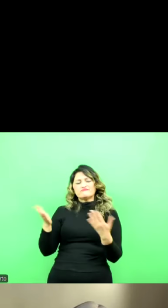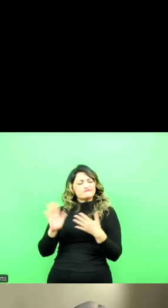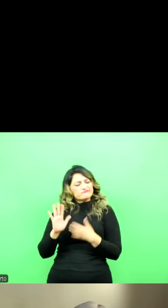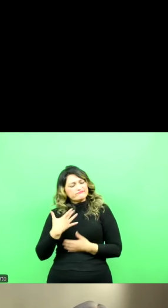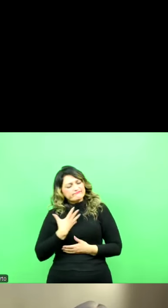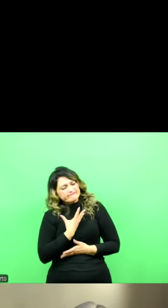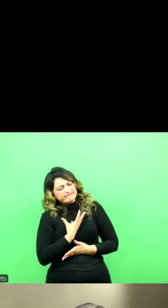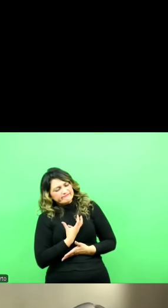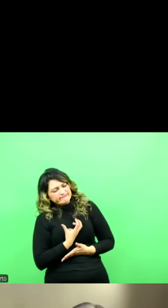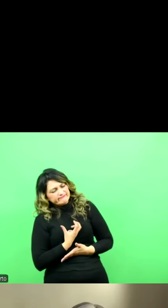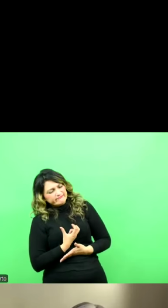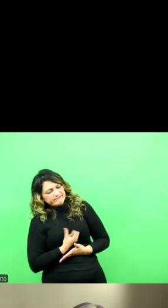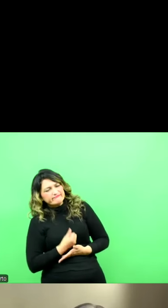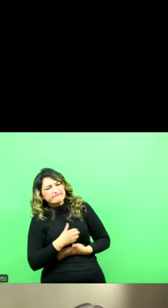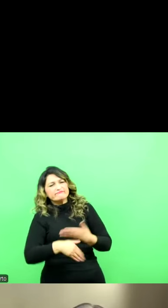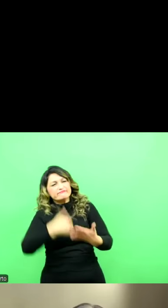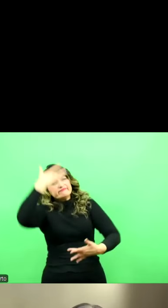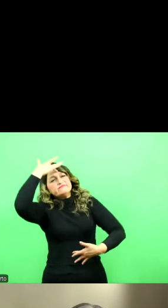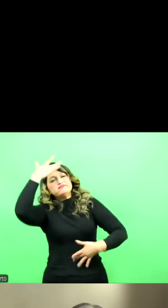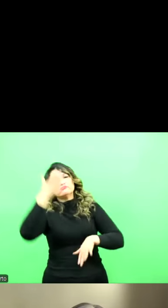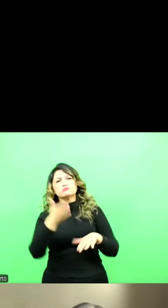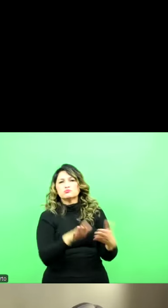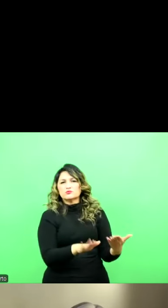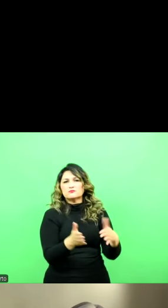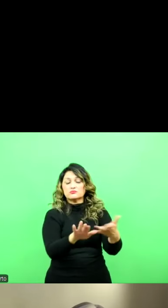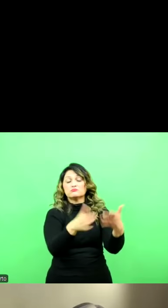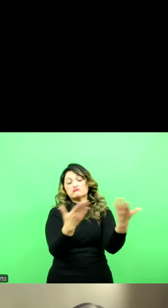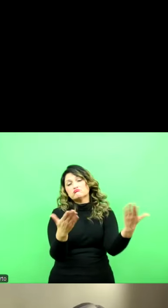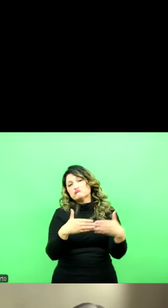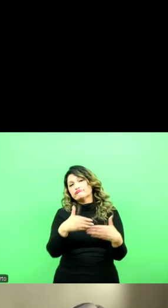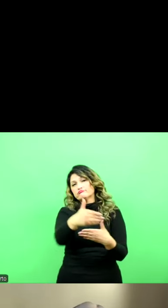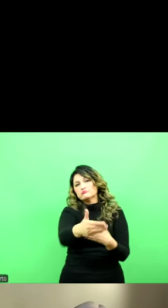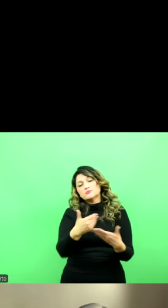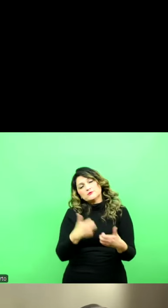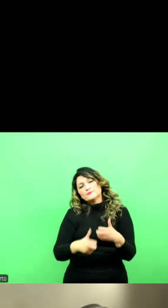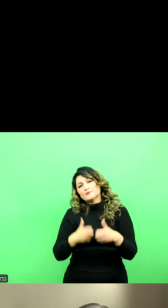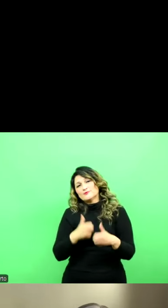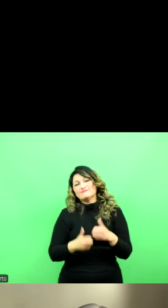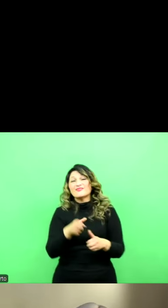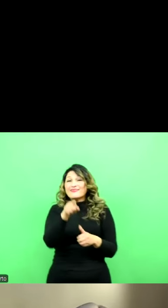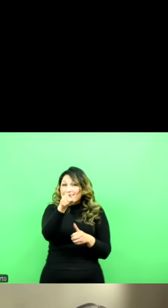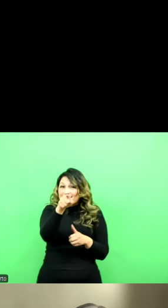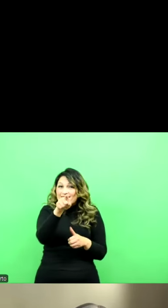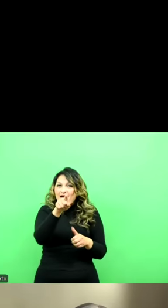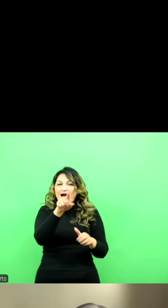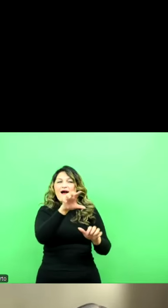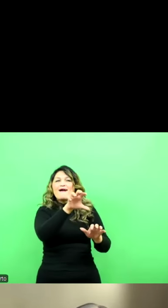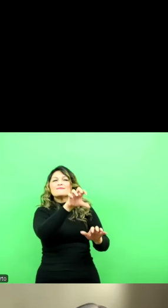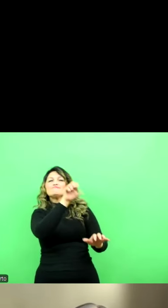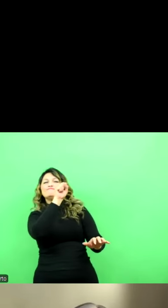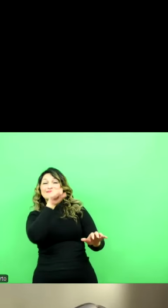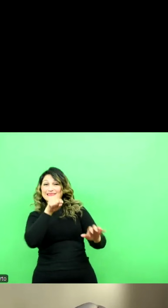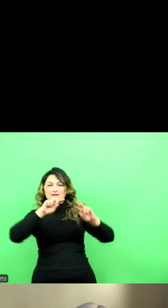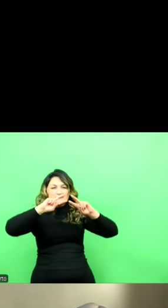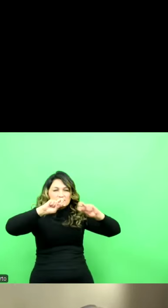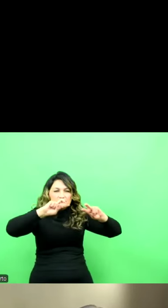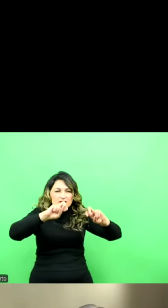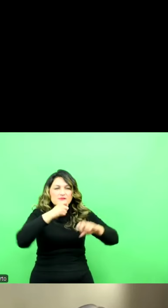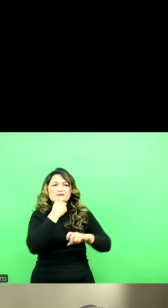information. They're at higher risk of injury, morbidity, and mortality, but age and senior status